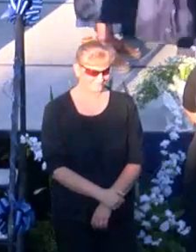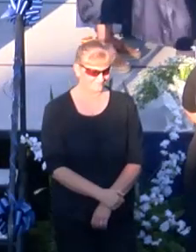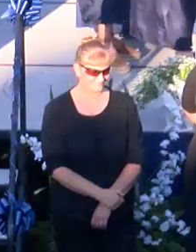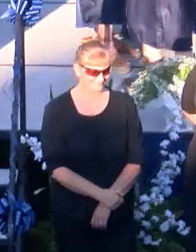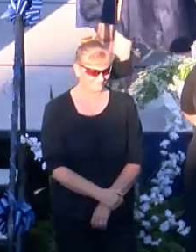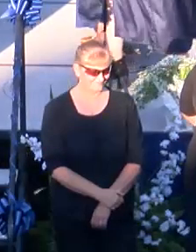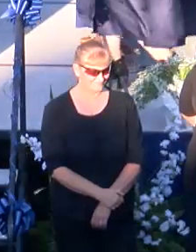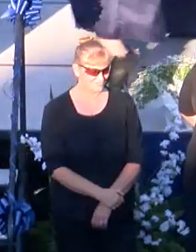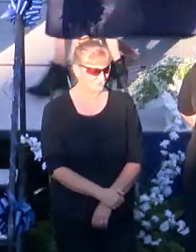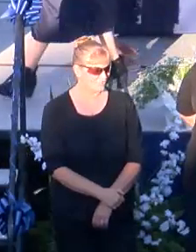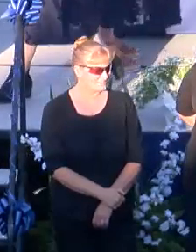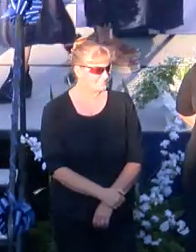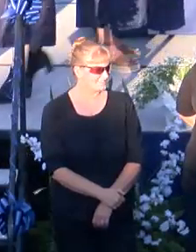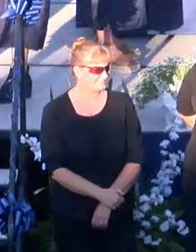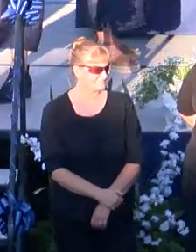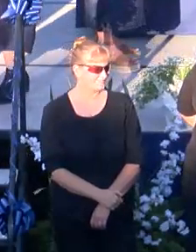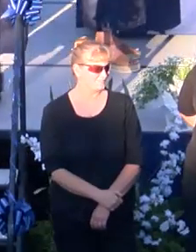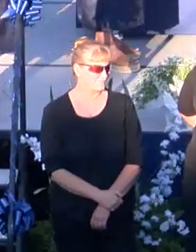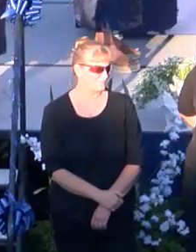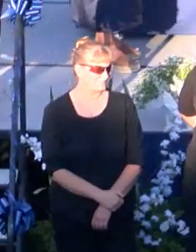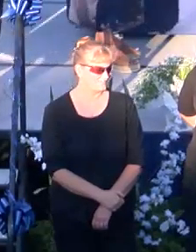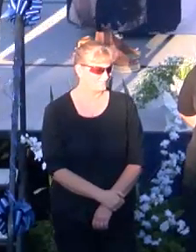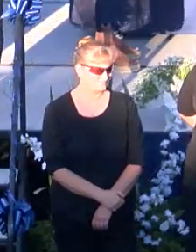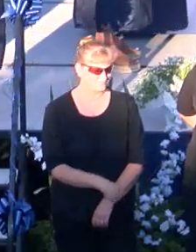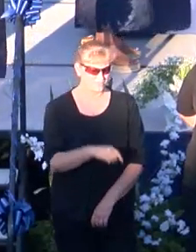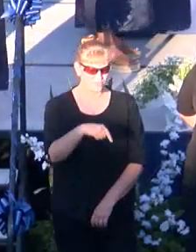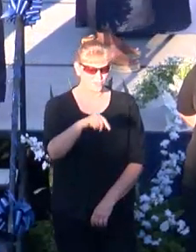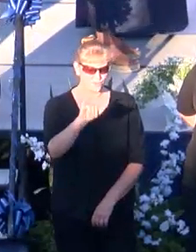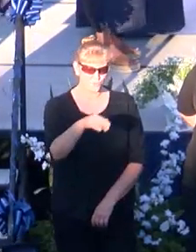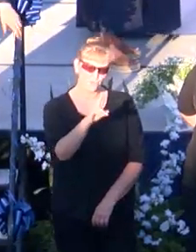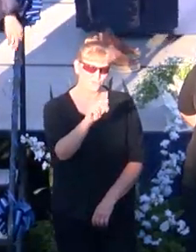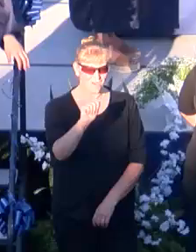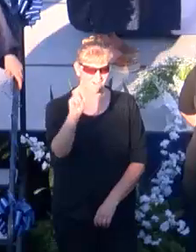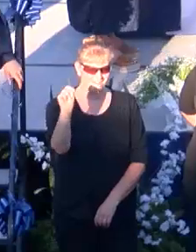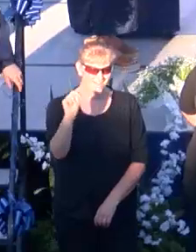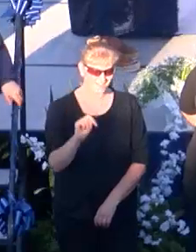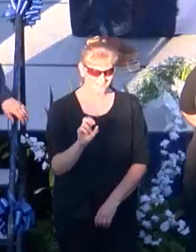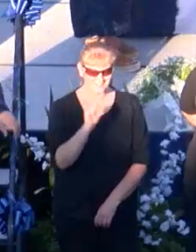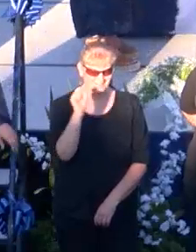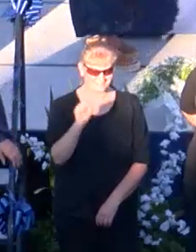Julissa Landeros. Juan Valle.